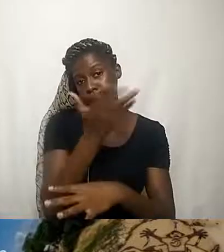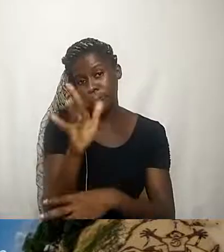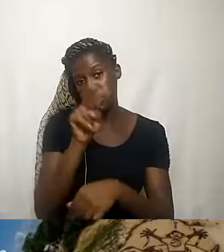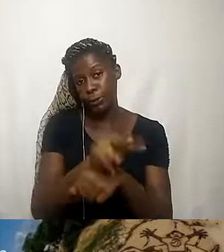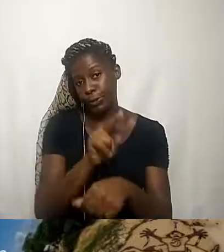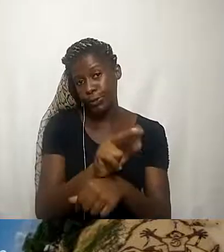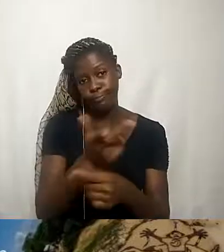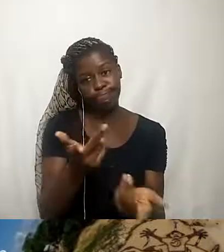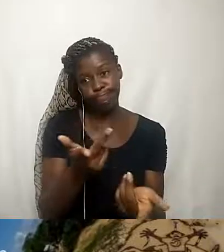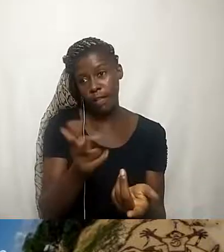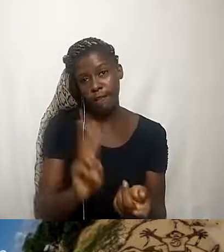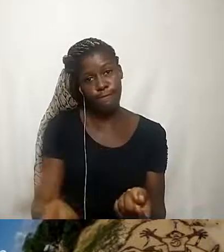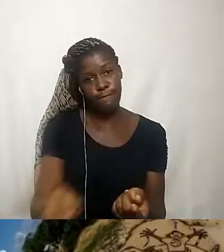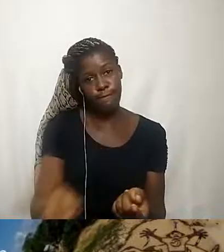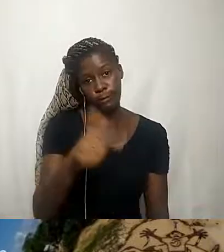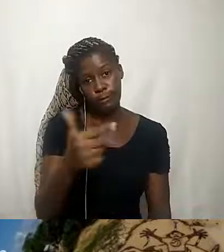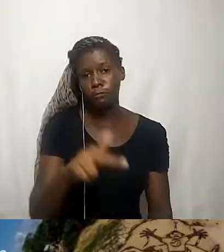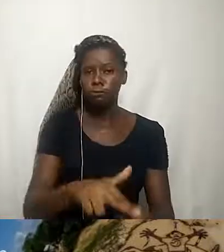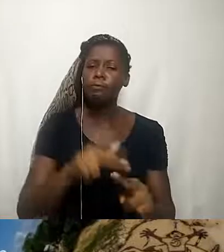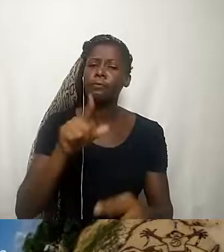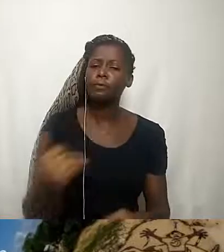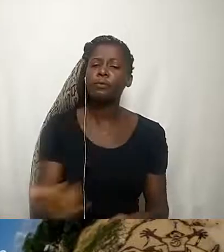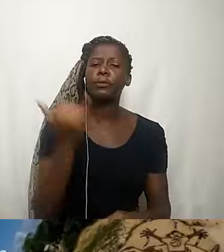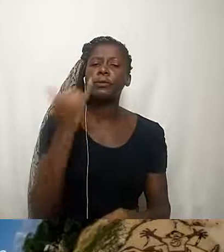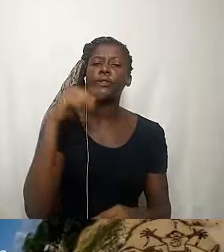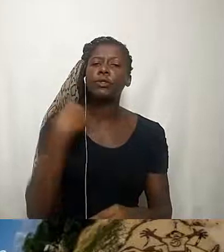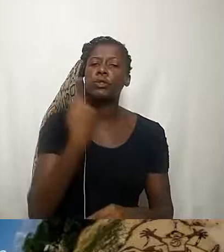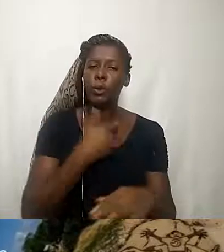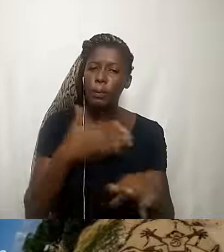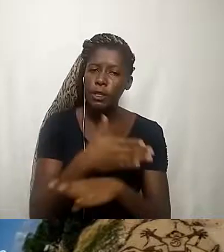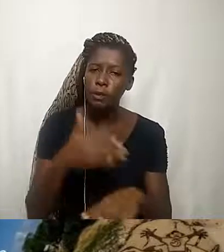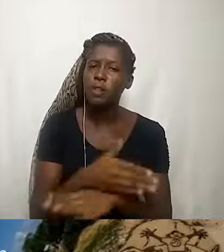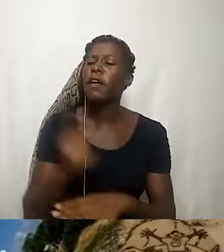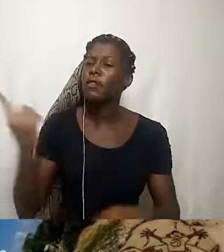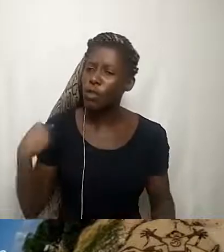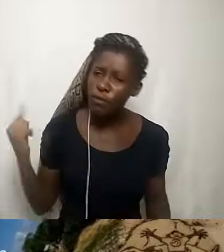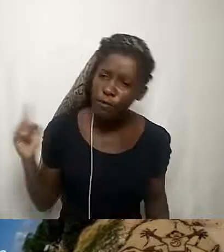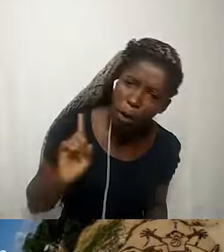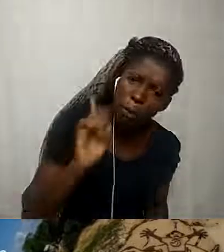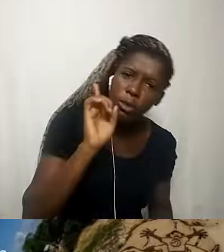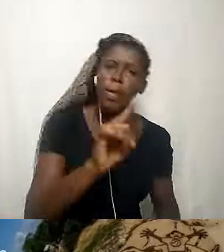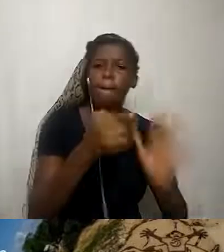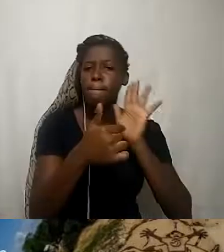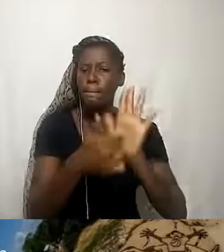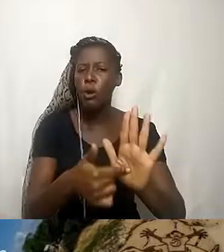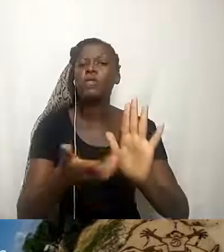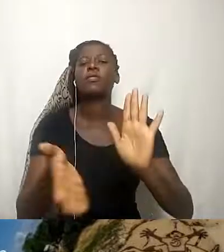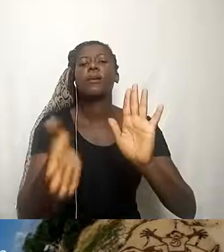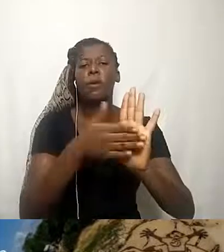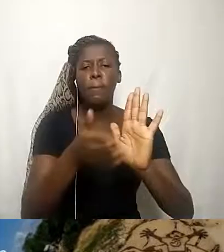are not really valued by our politicians. So we give information, we subsidize